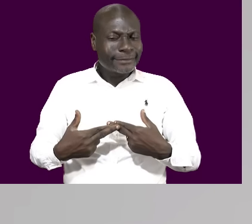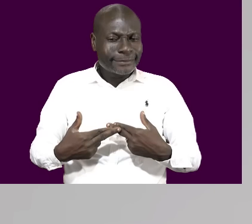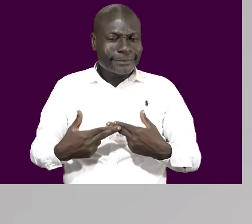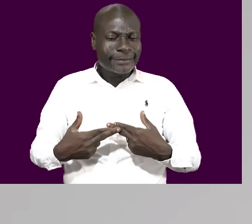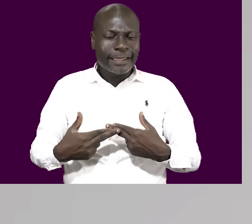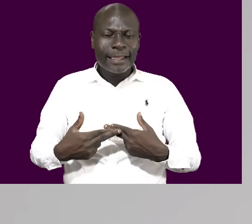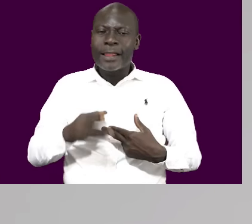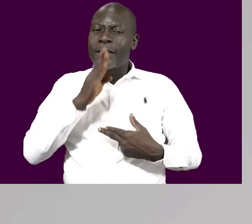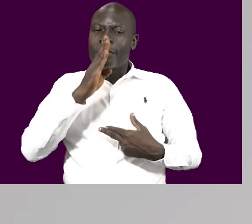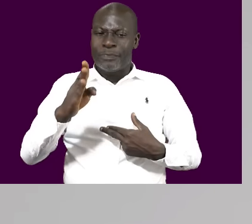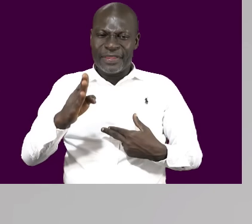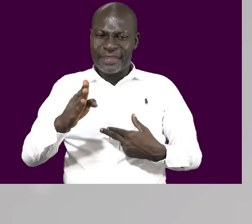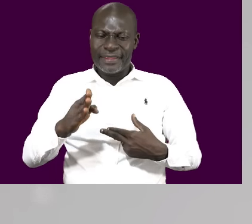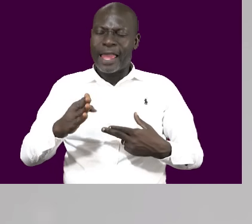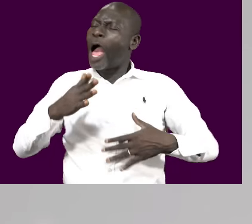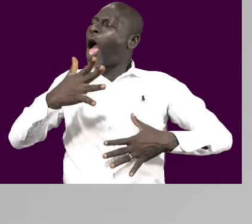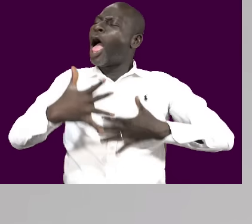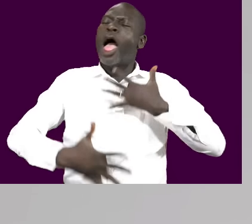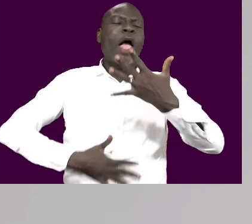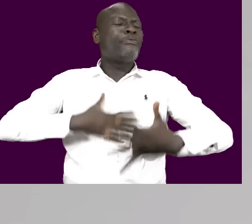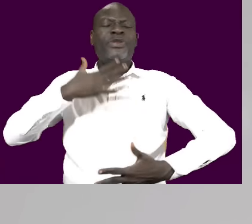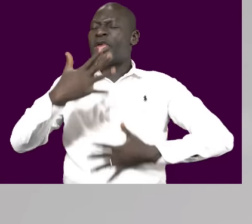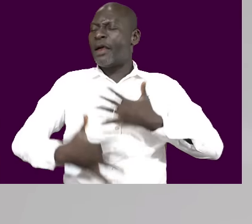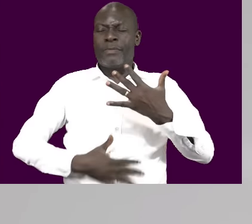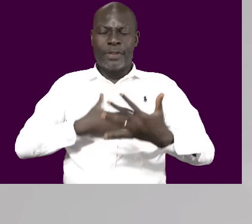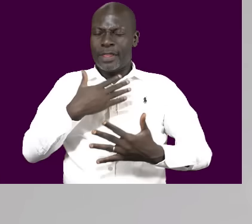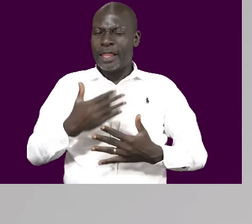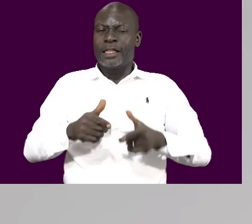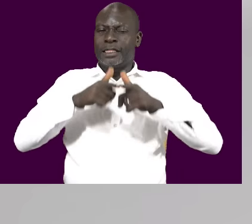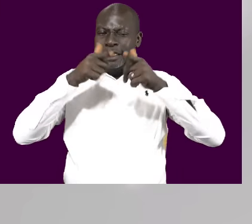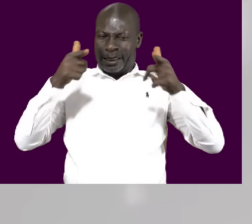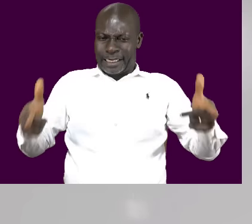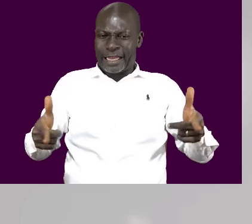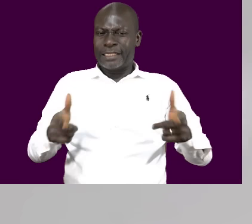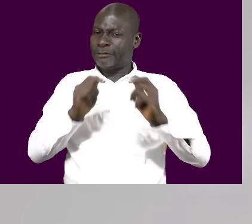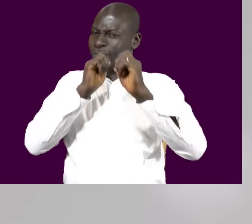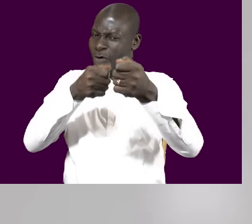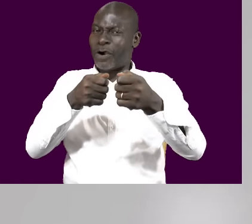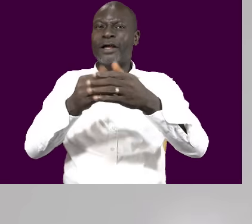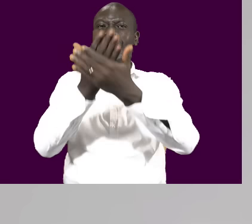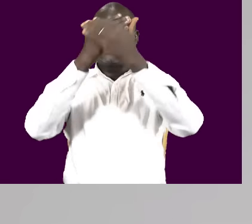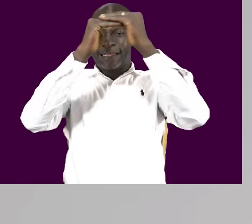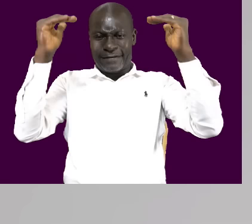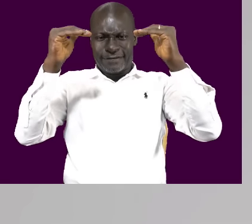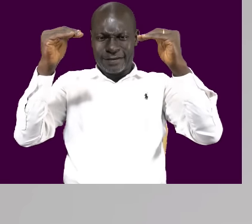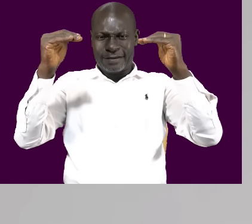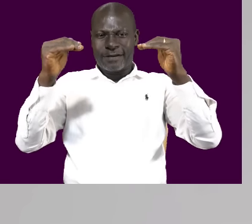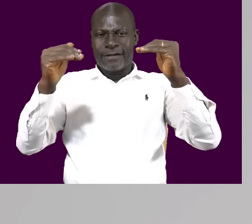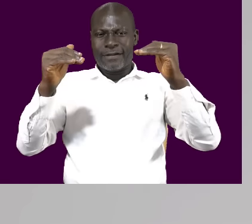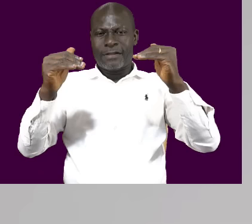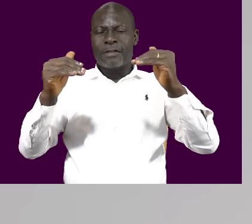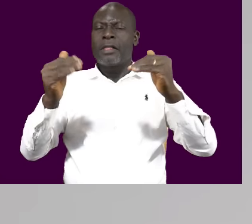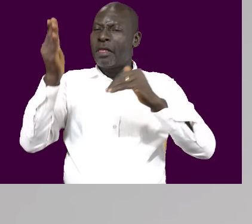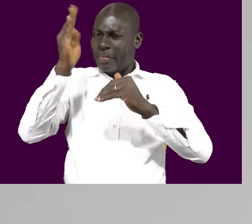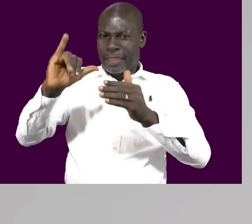and be exceedingly glad, for great is your reward in heaven. For so they persecuted